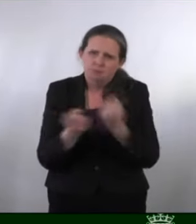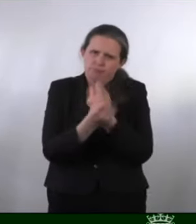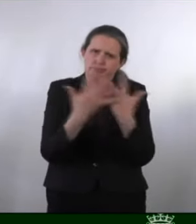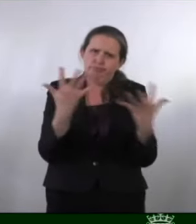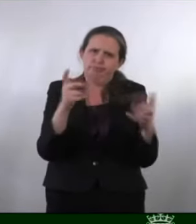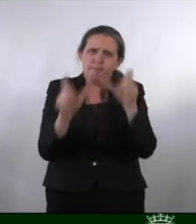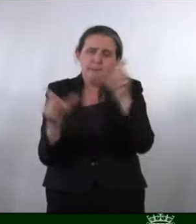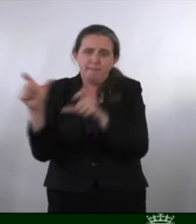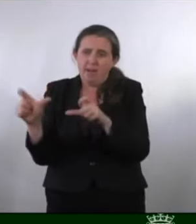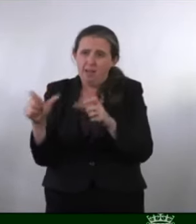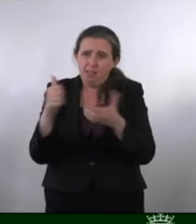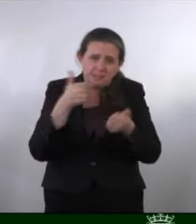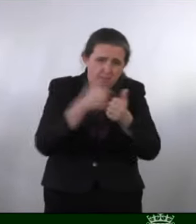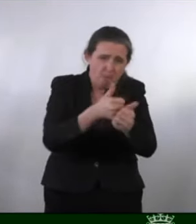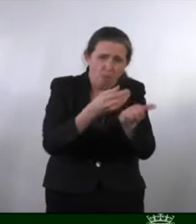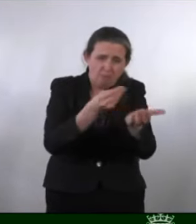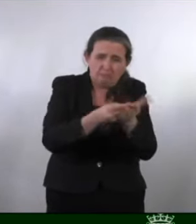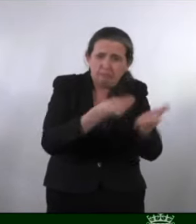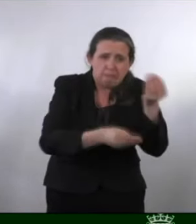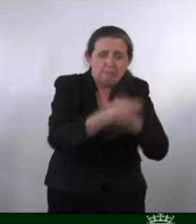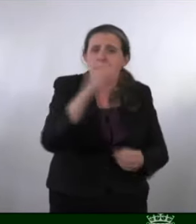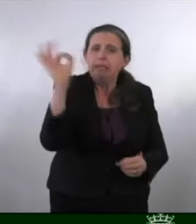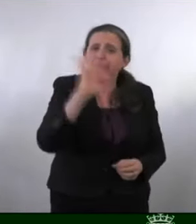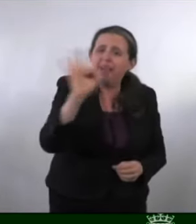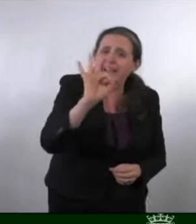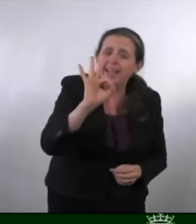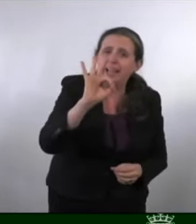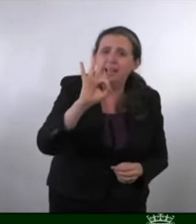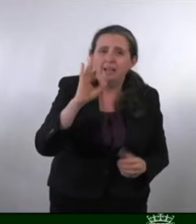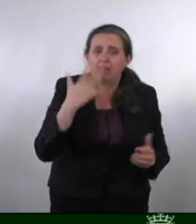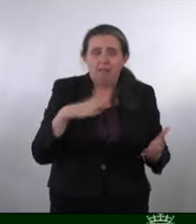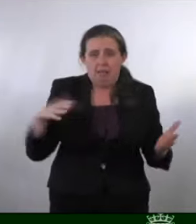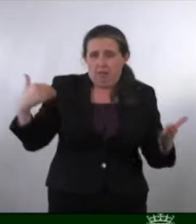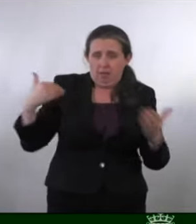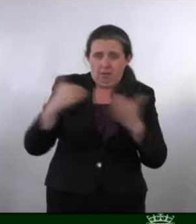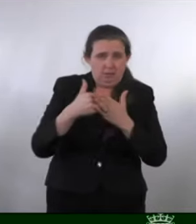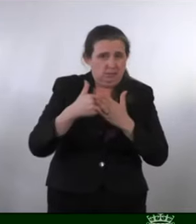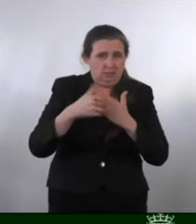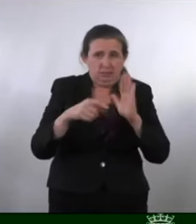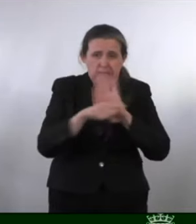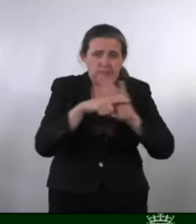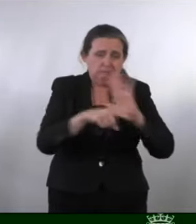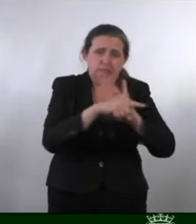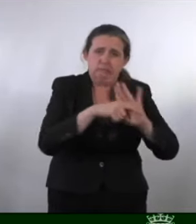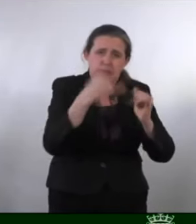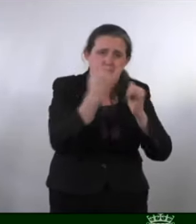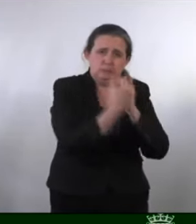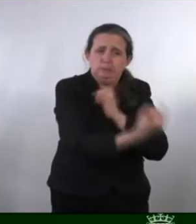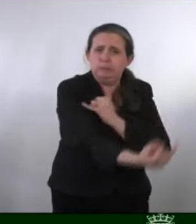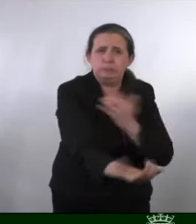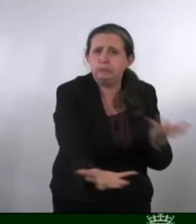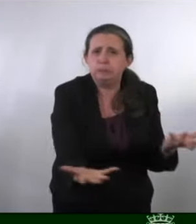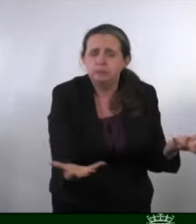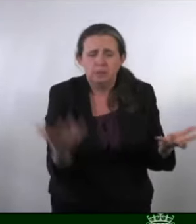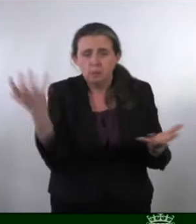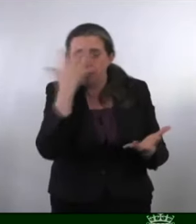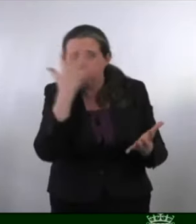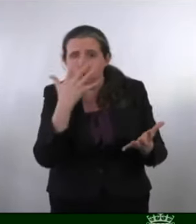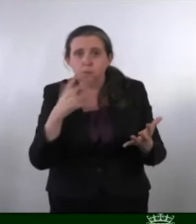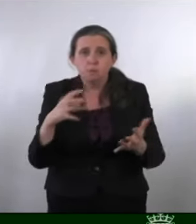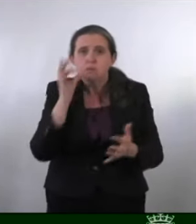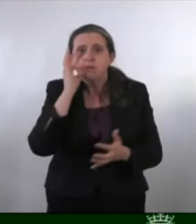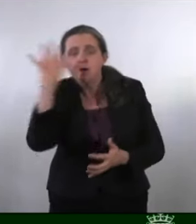and their losses are mounting. So will the Prime Minister set out the per head economic support he will